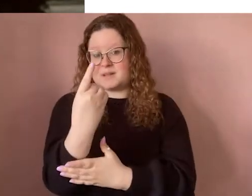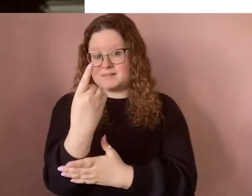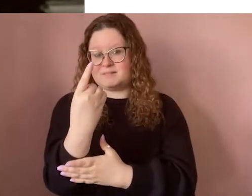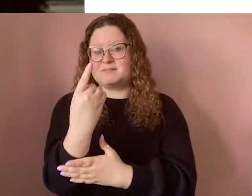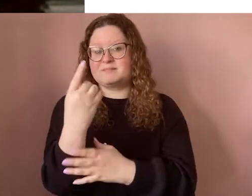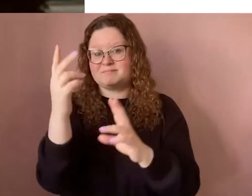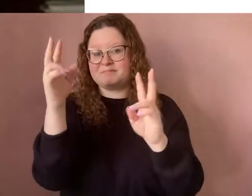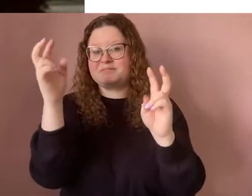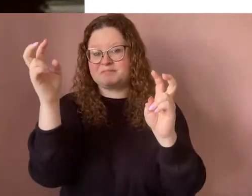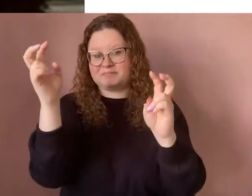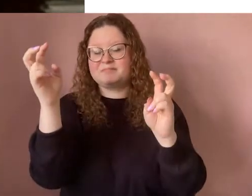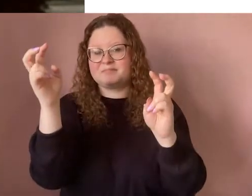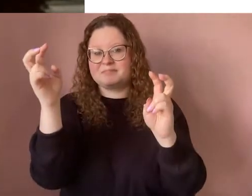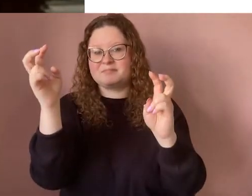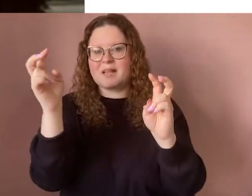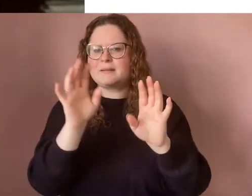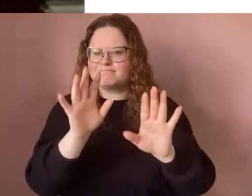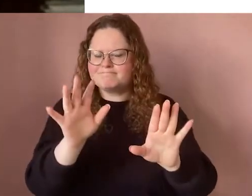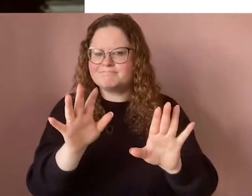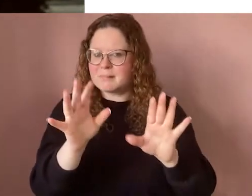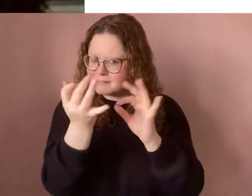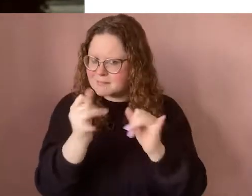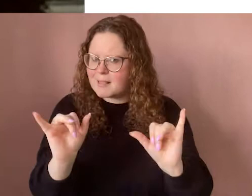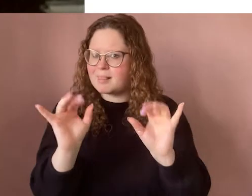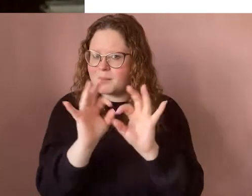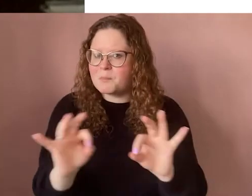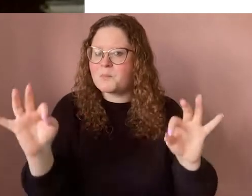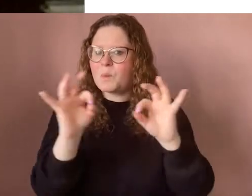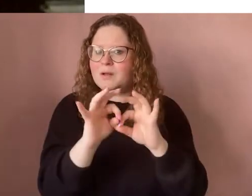important clinical and social purposes of social